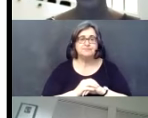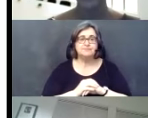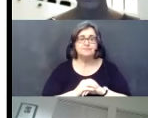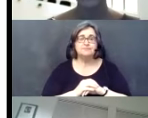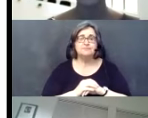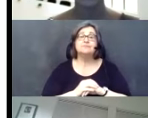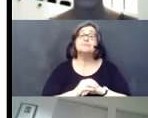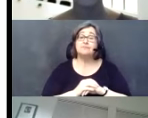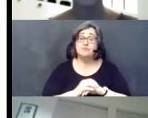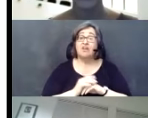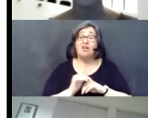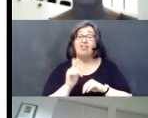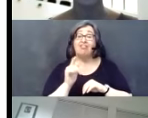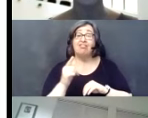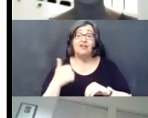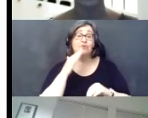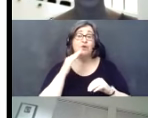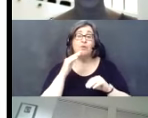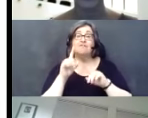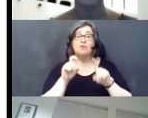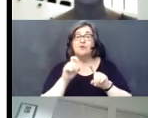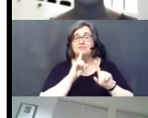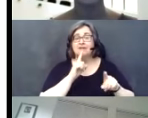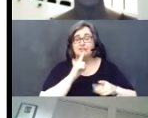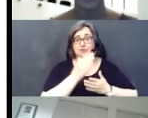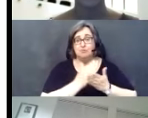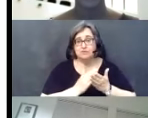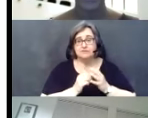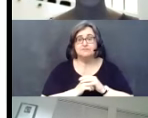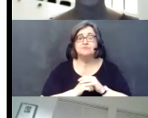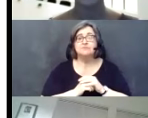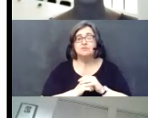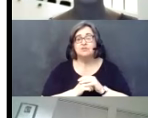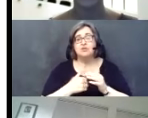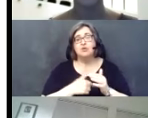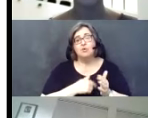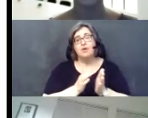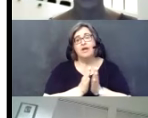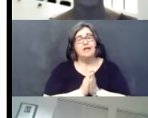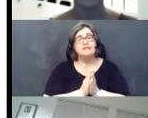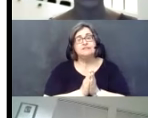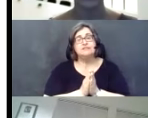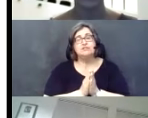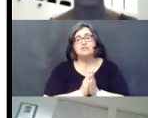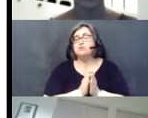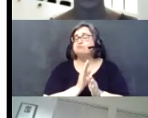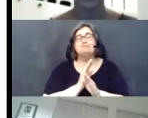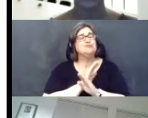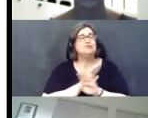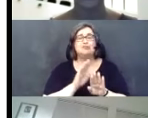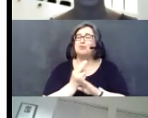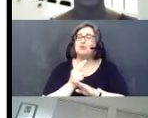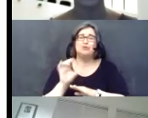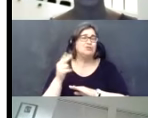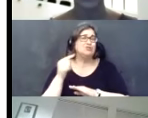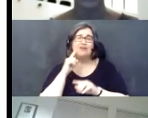Now, when we get to the question and answer portion of the webinar, we ask that you do not use the chat feature for